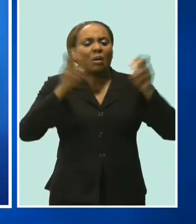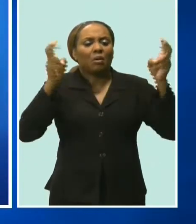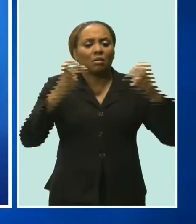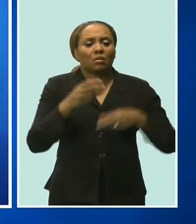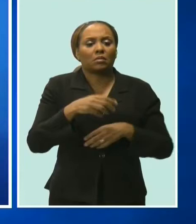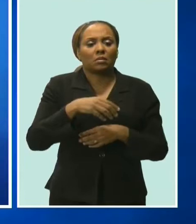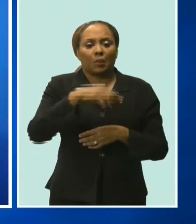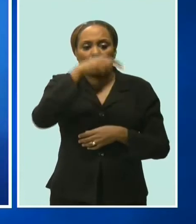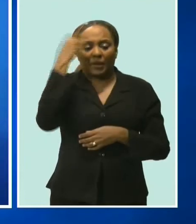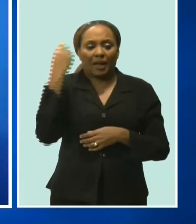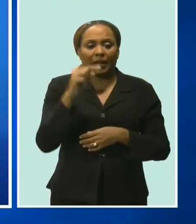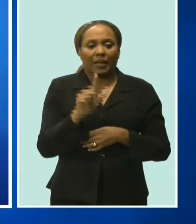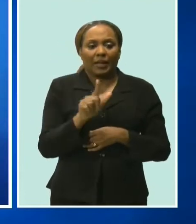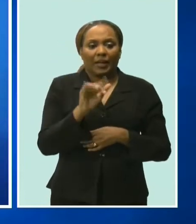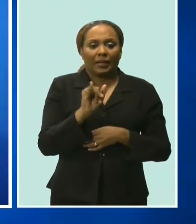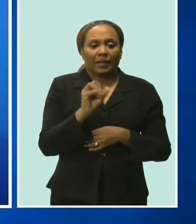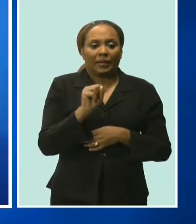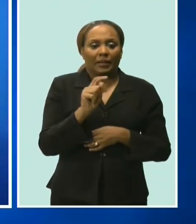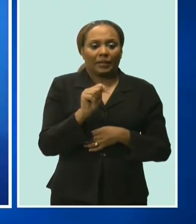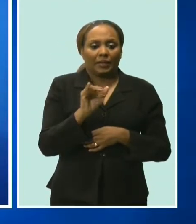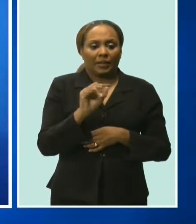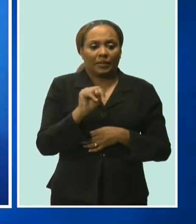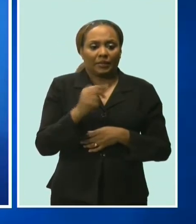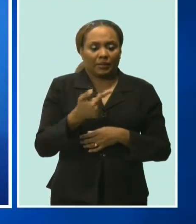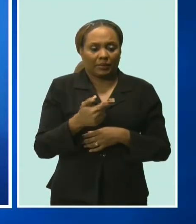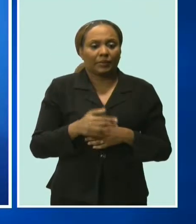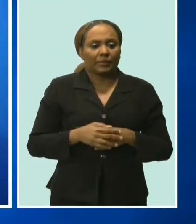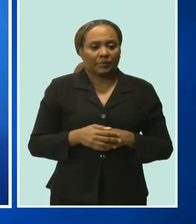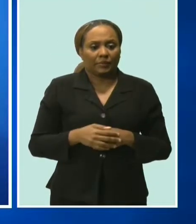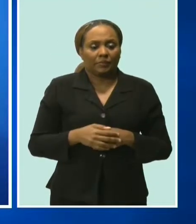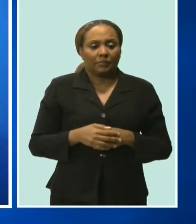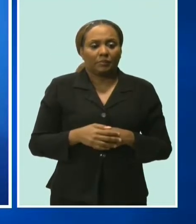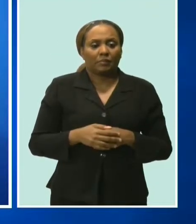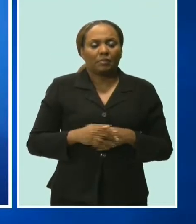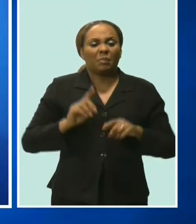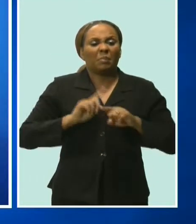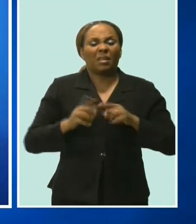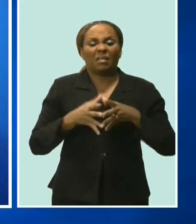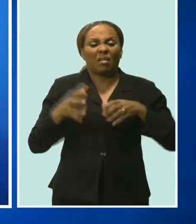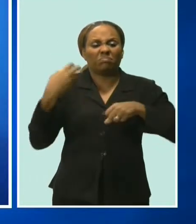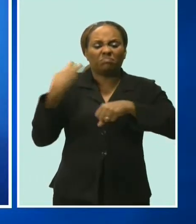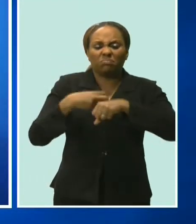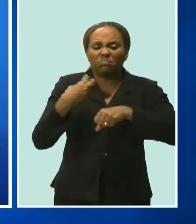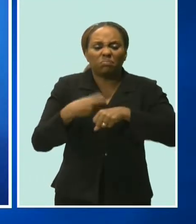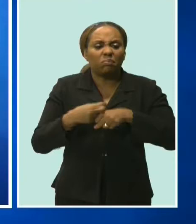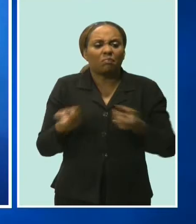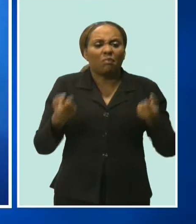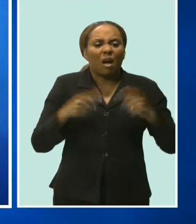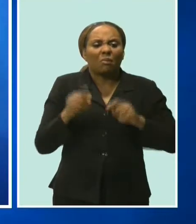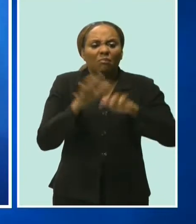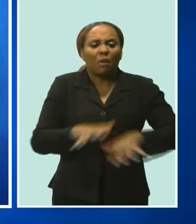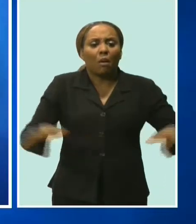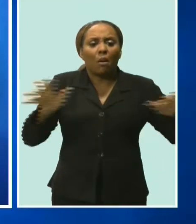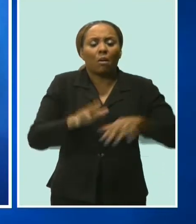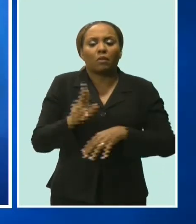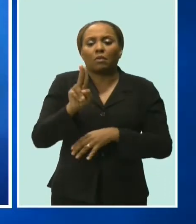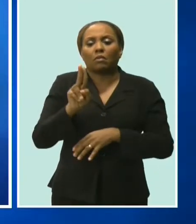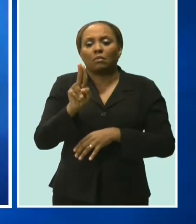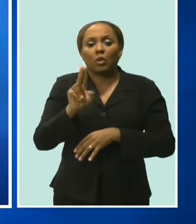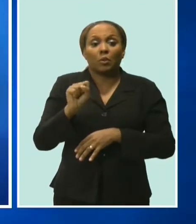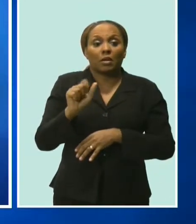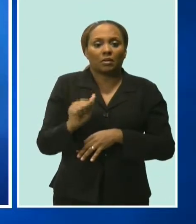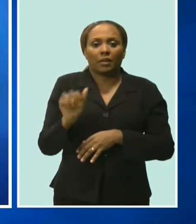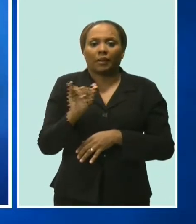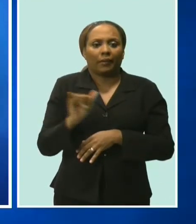positive with white. And then when you start to look at the difficulties in the United States of America with respect to policing and access